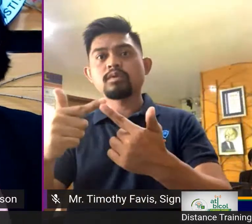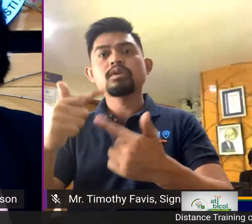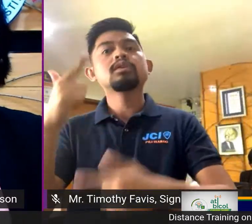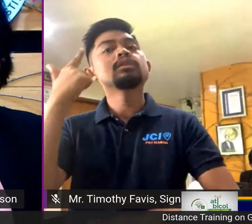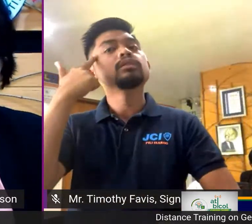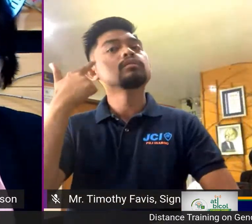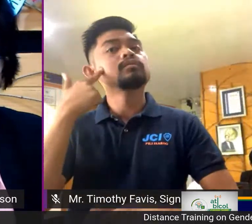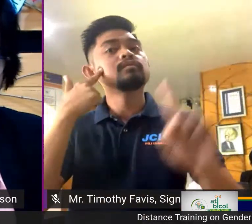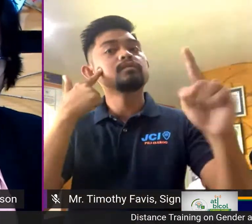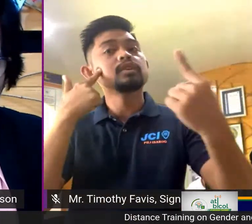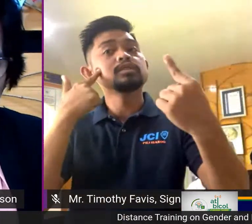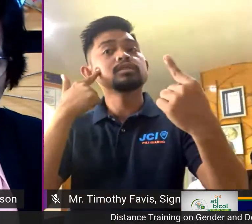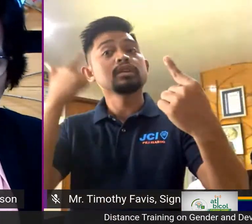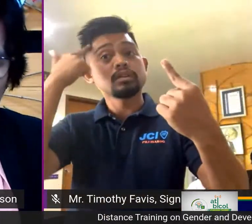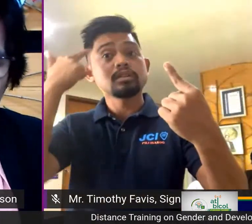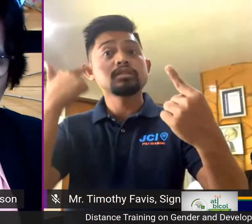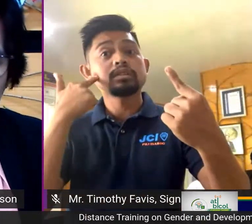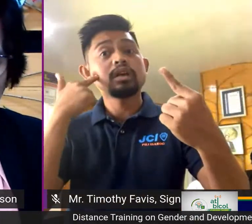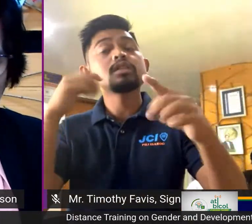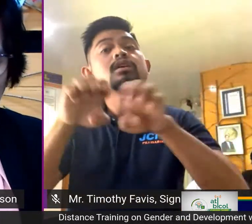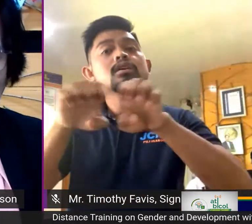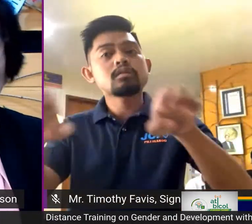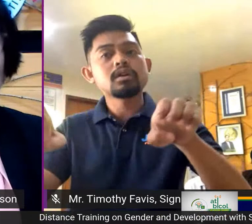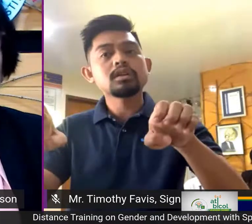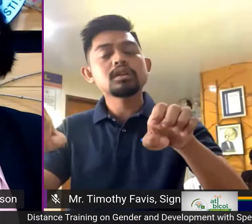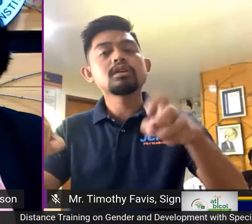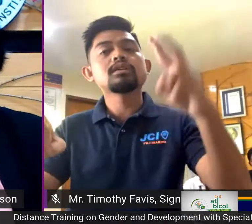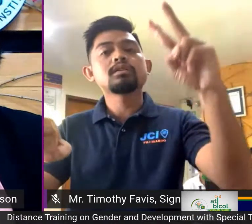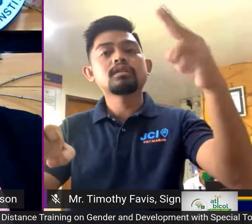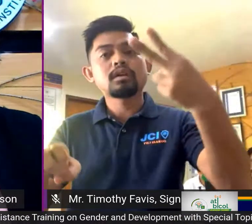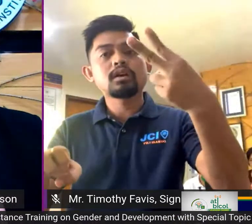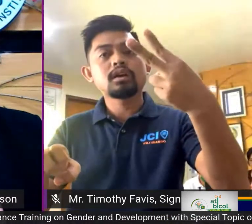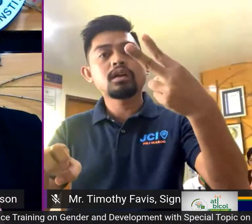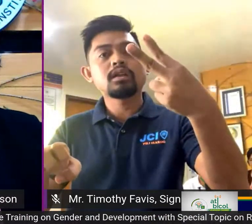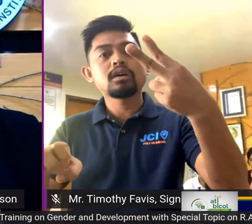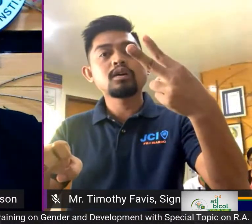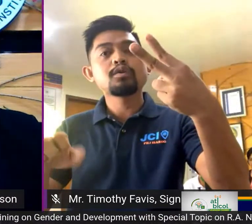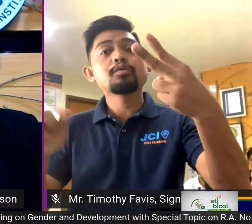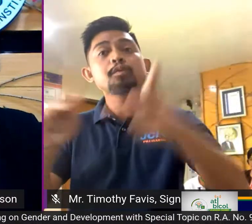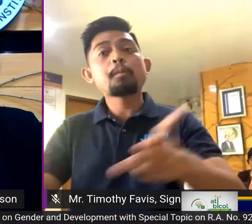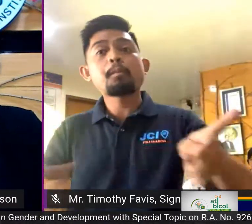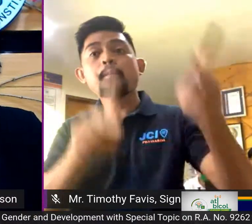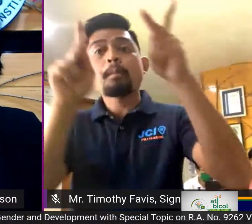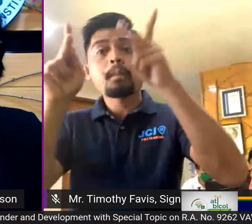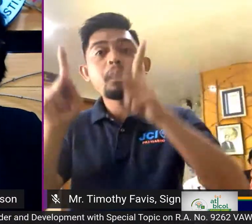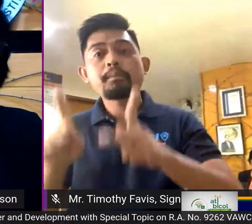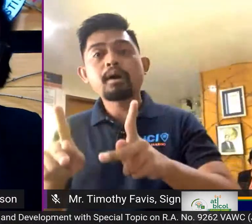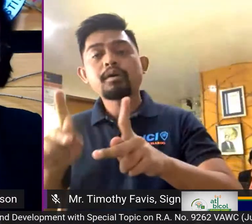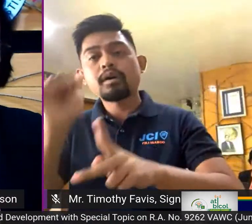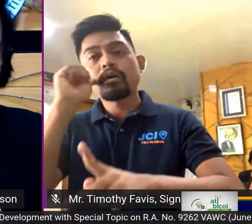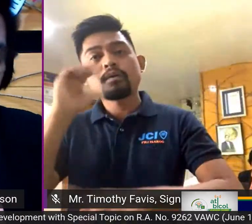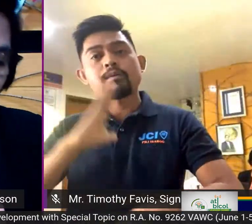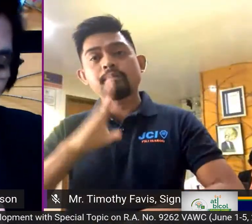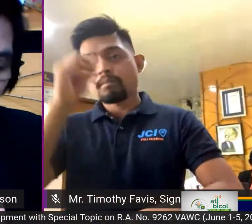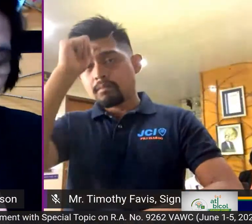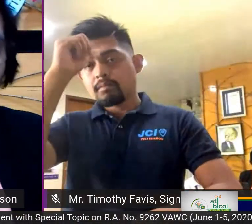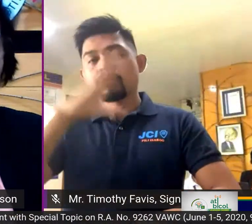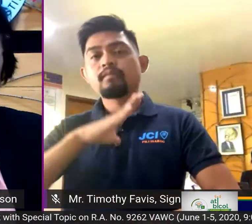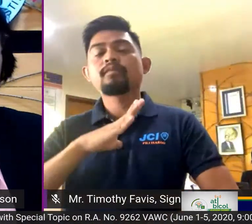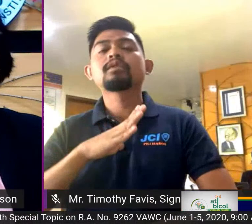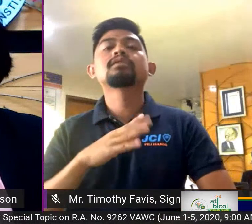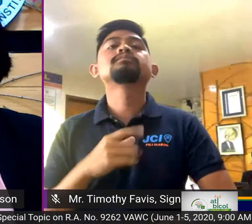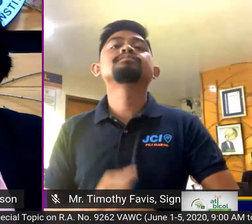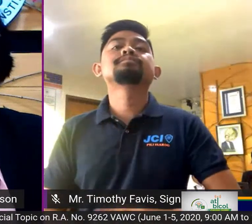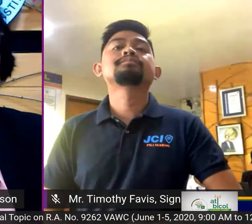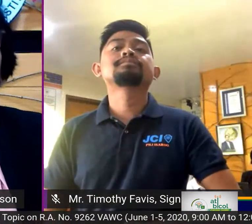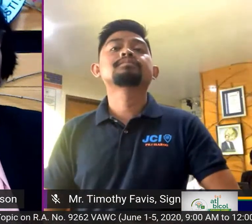equality and economic empowerment of women and men. So for today's activity, we